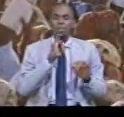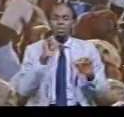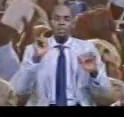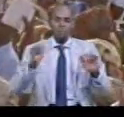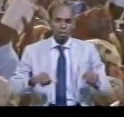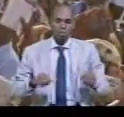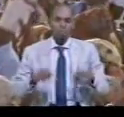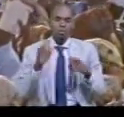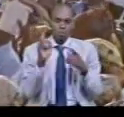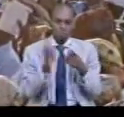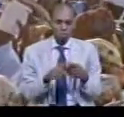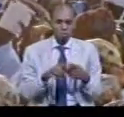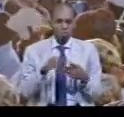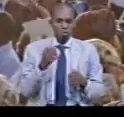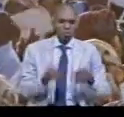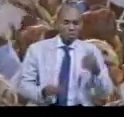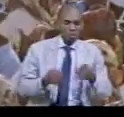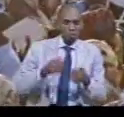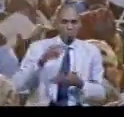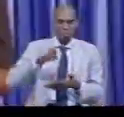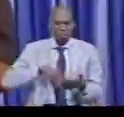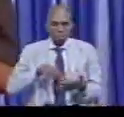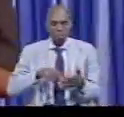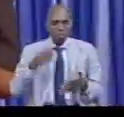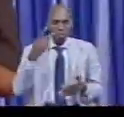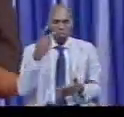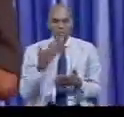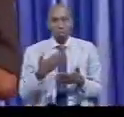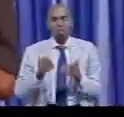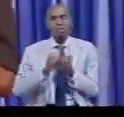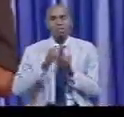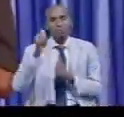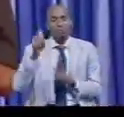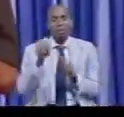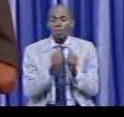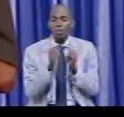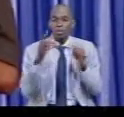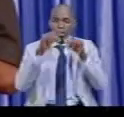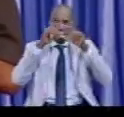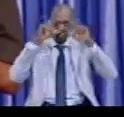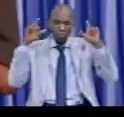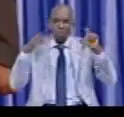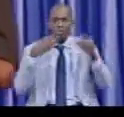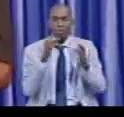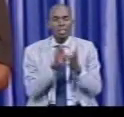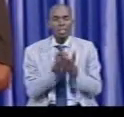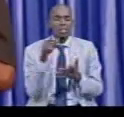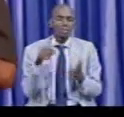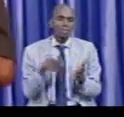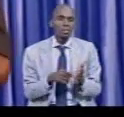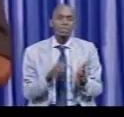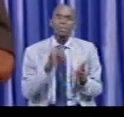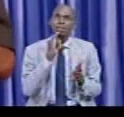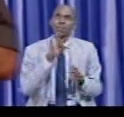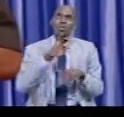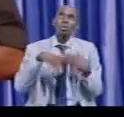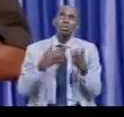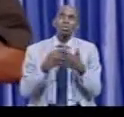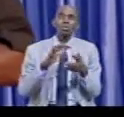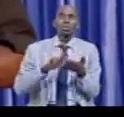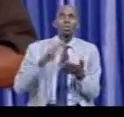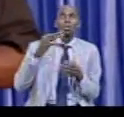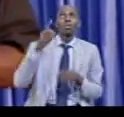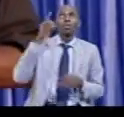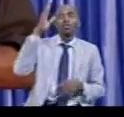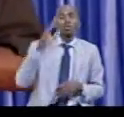the small size, I'm able to read now. So I say this one to the glory of God. And tonight, if you are here and